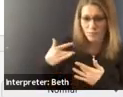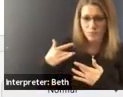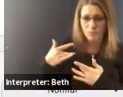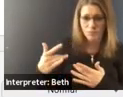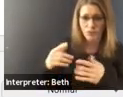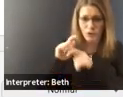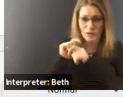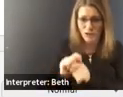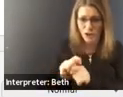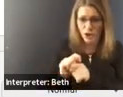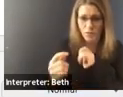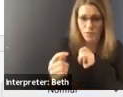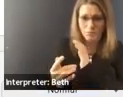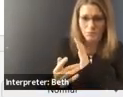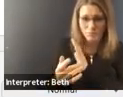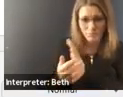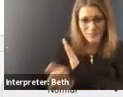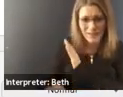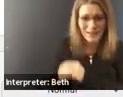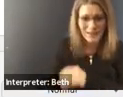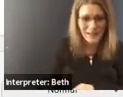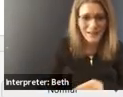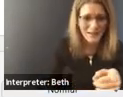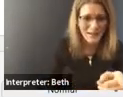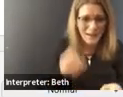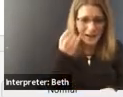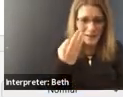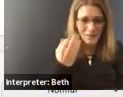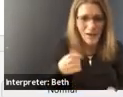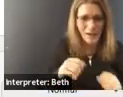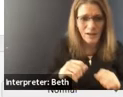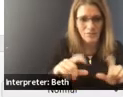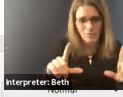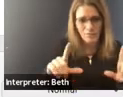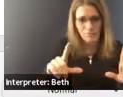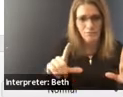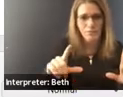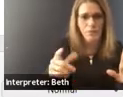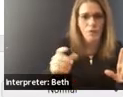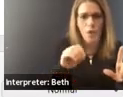here, okay, or turn on one of them, right?